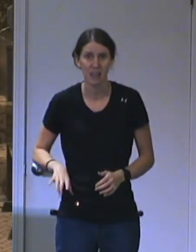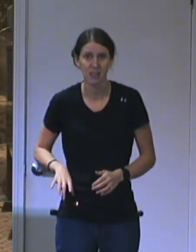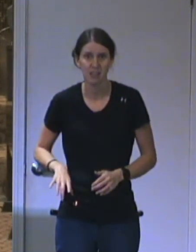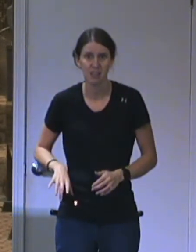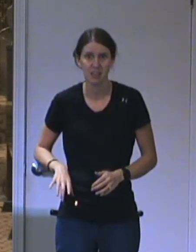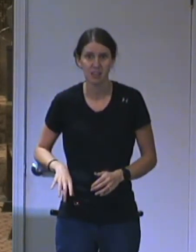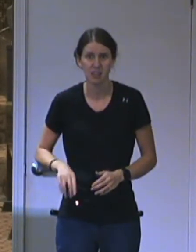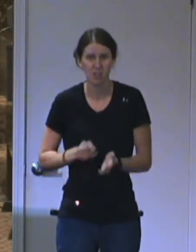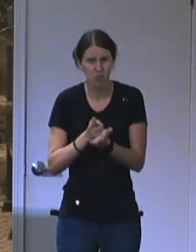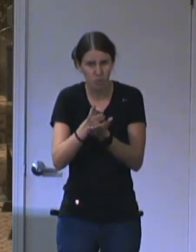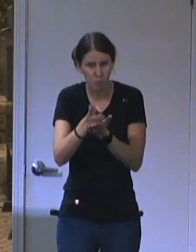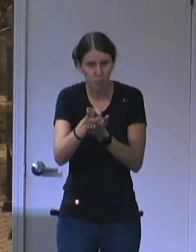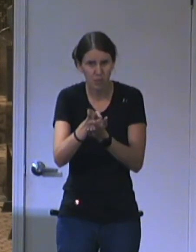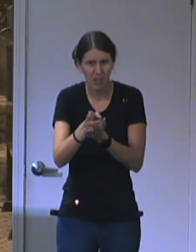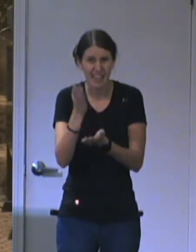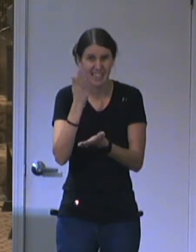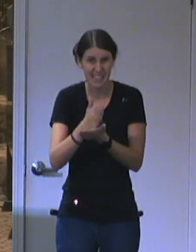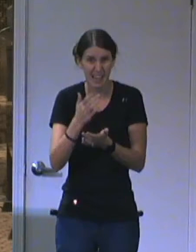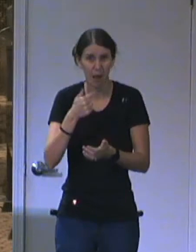was.